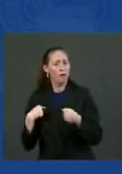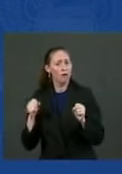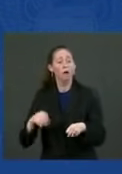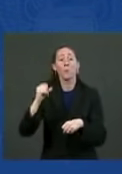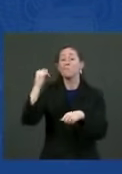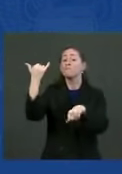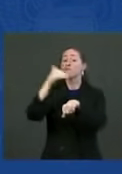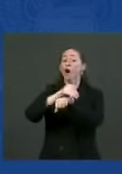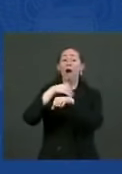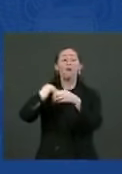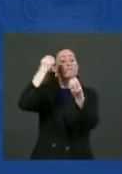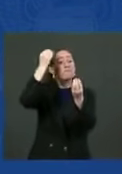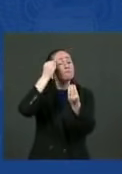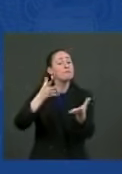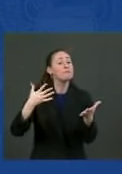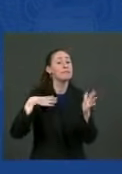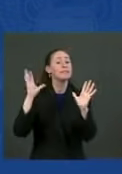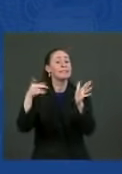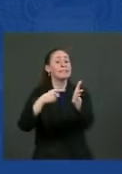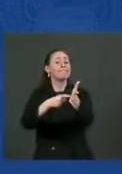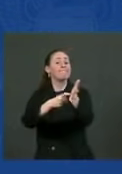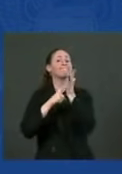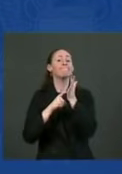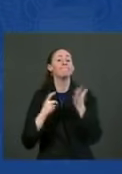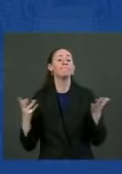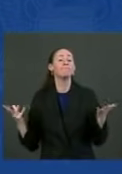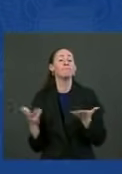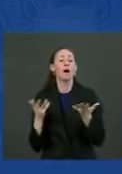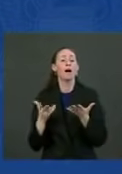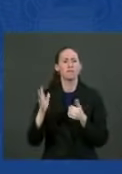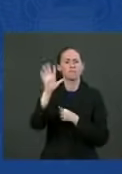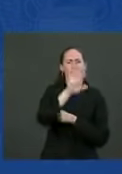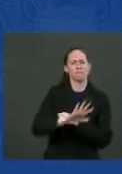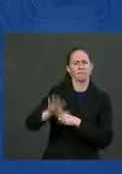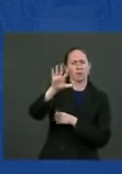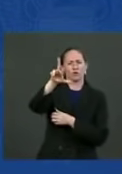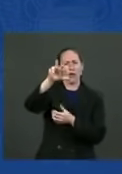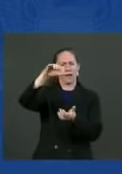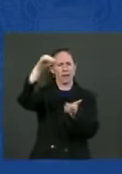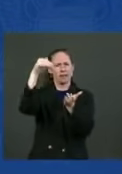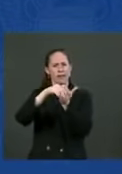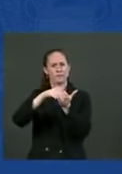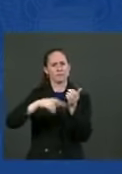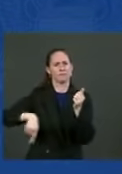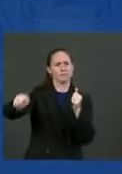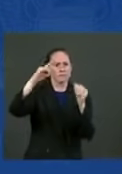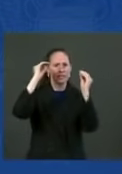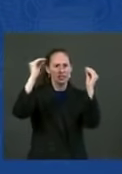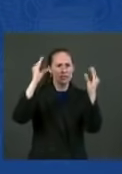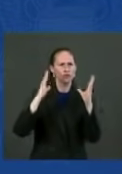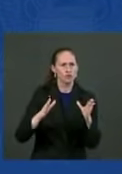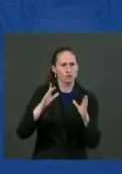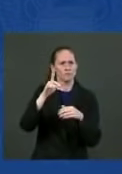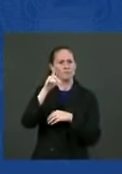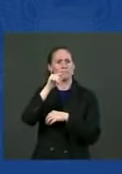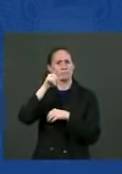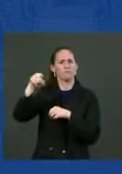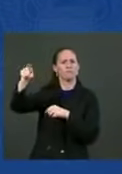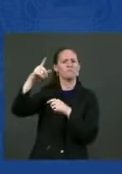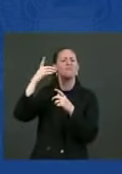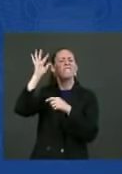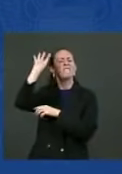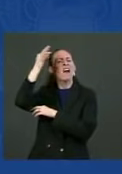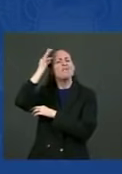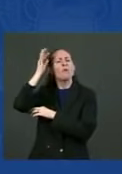we'll require all of nearly 300,000 educators in the federal HEP-paid program, Head Start